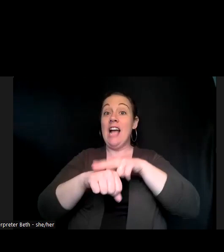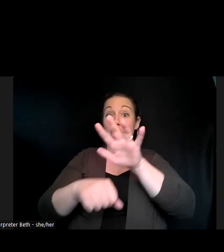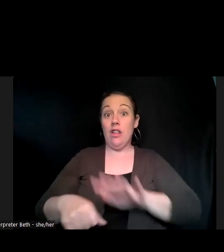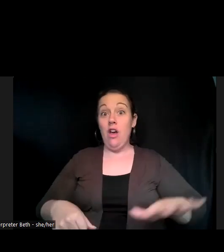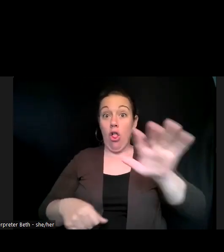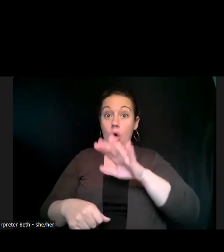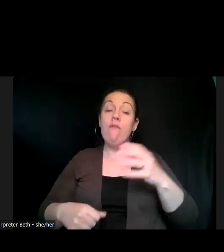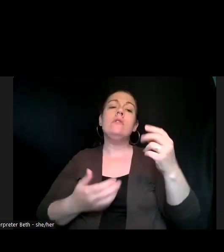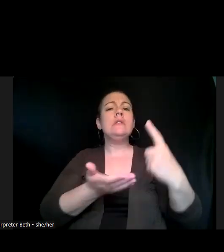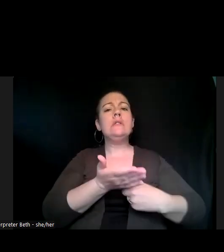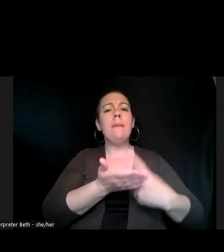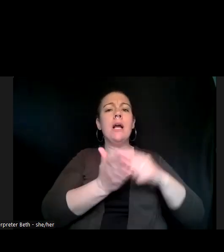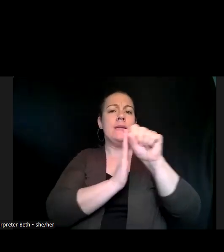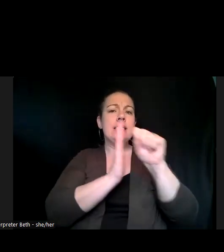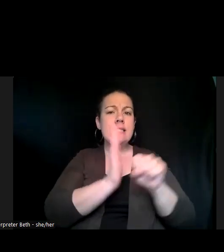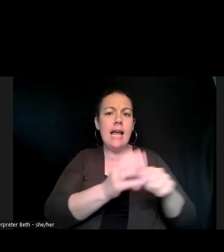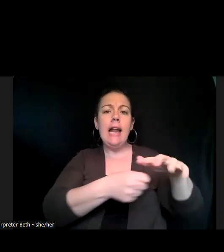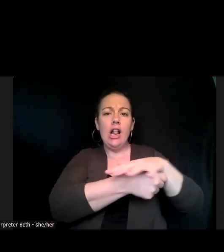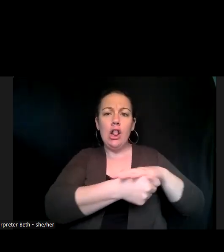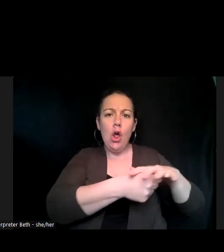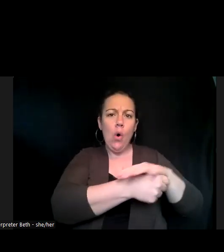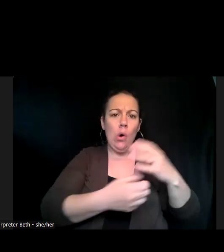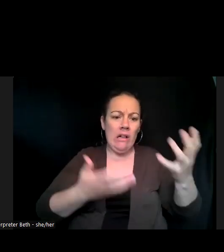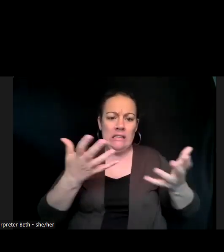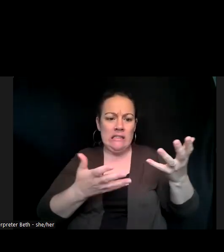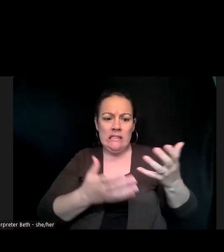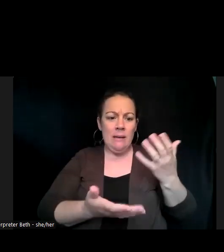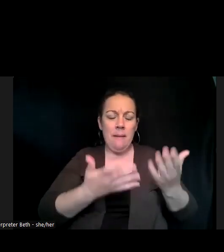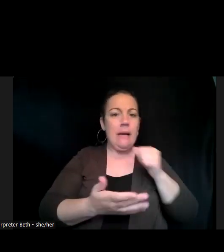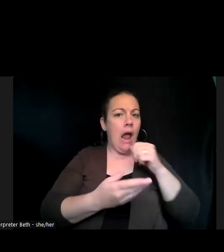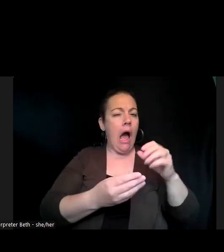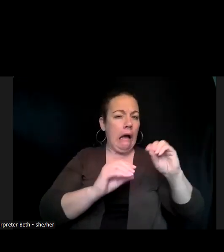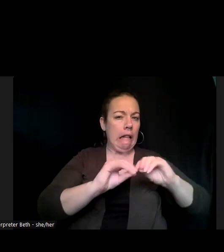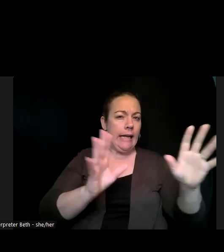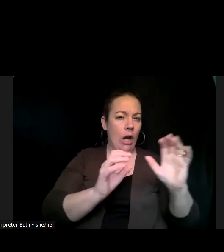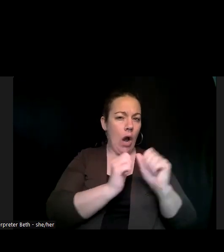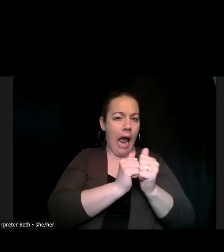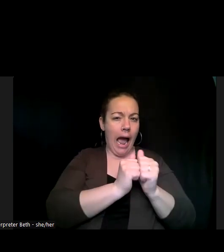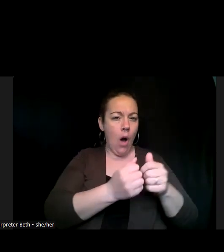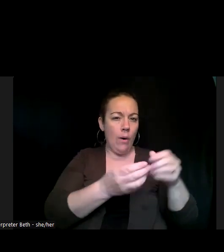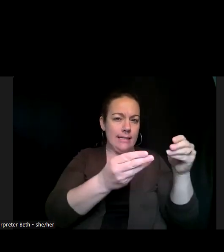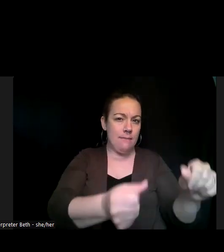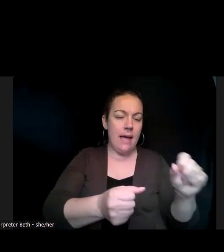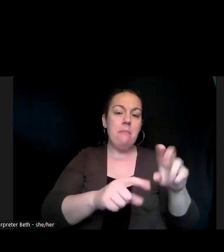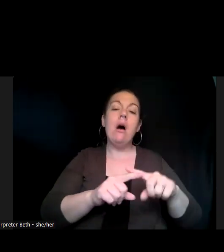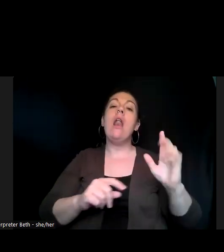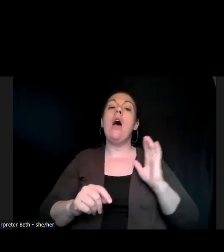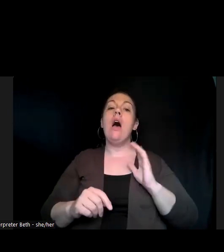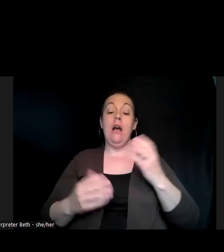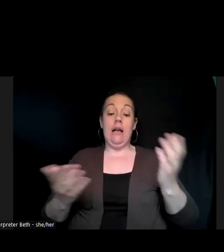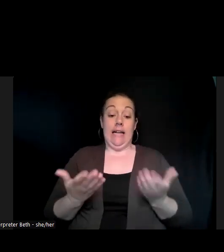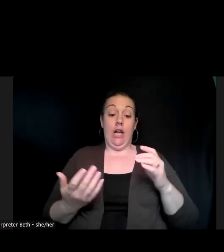and local level about how that money is actually being spent. But EdTrust in particular has been focusing on sort of